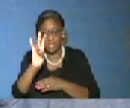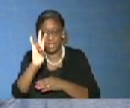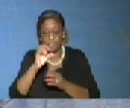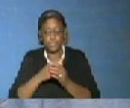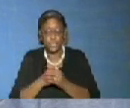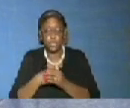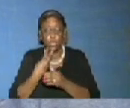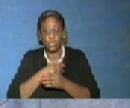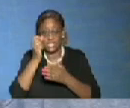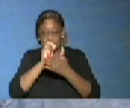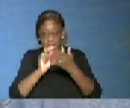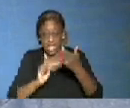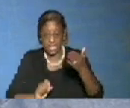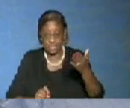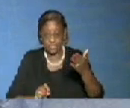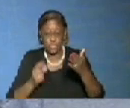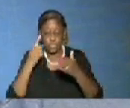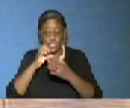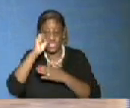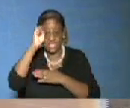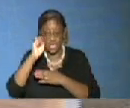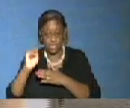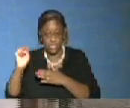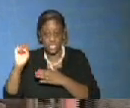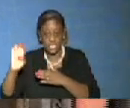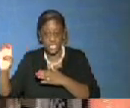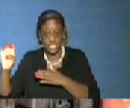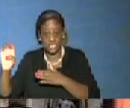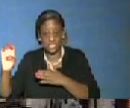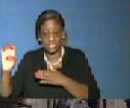1977, we signed a contract for the Southeast Bahamas. Fuel was